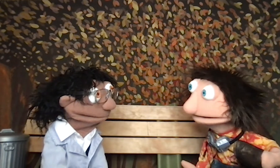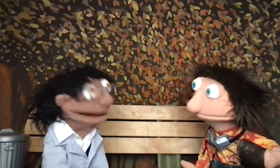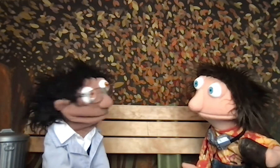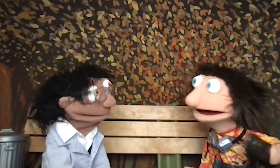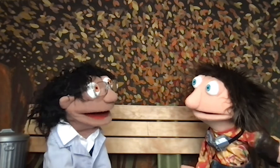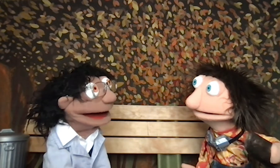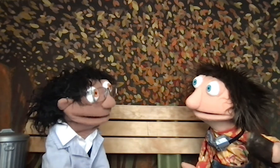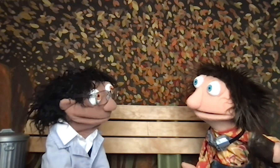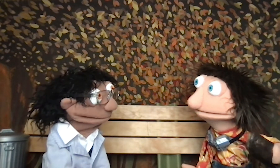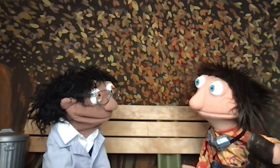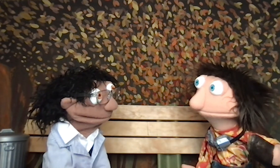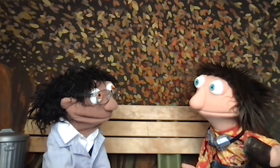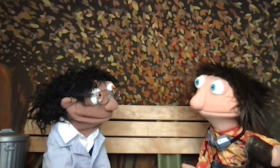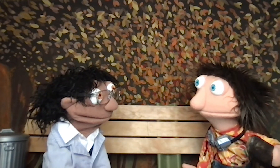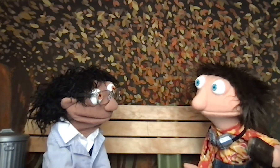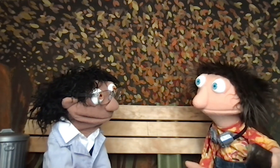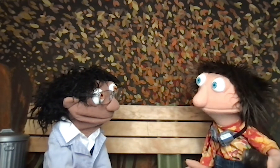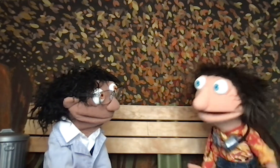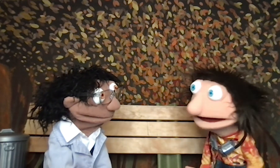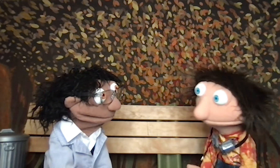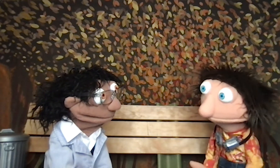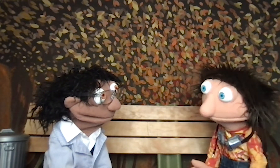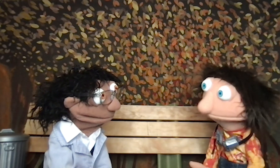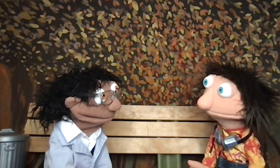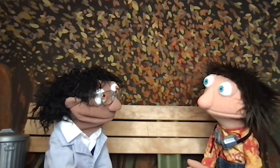live. Southside?